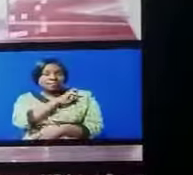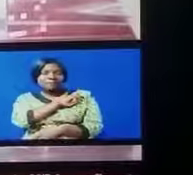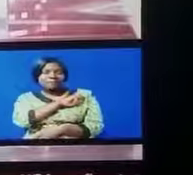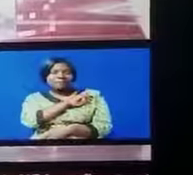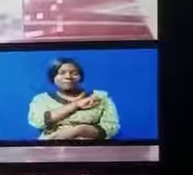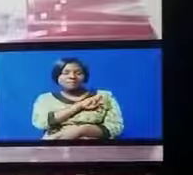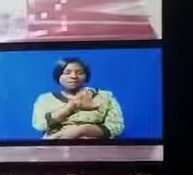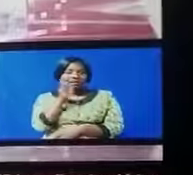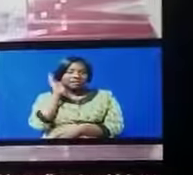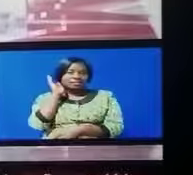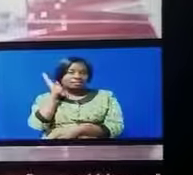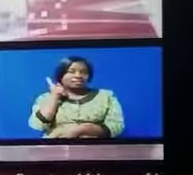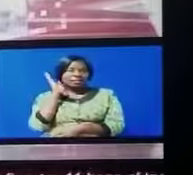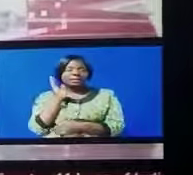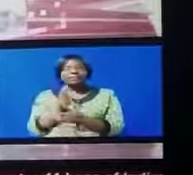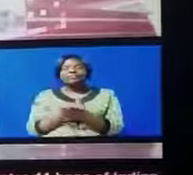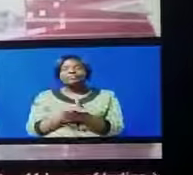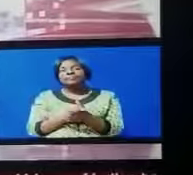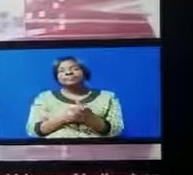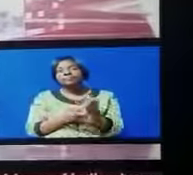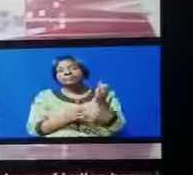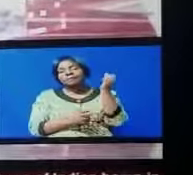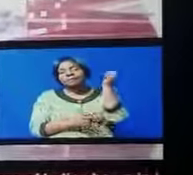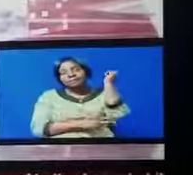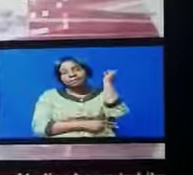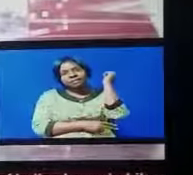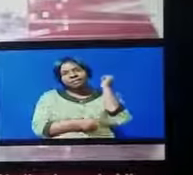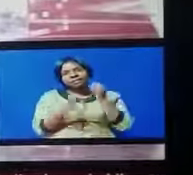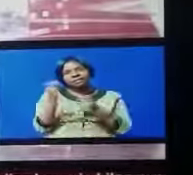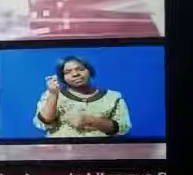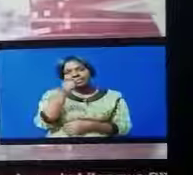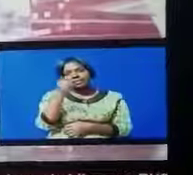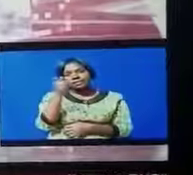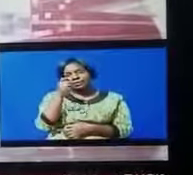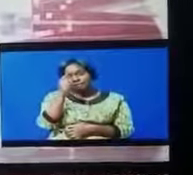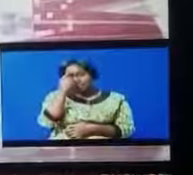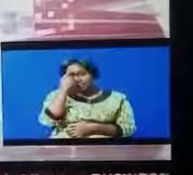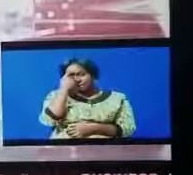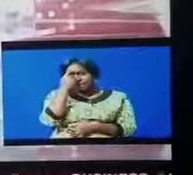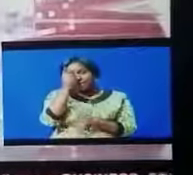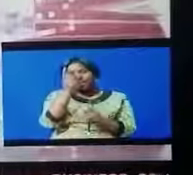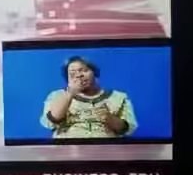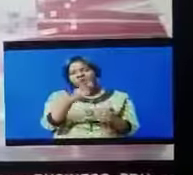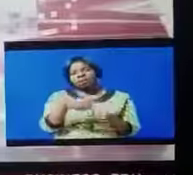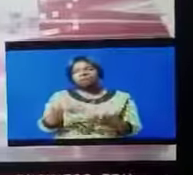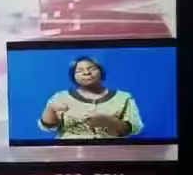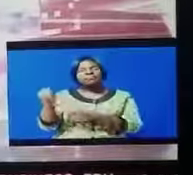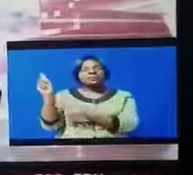The Vice President of India has since left the country for India.